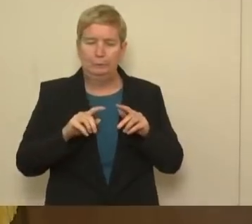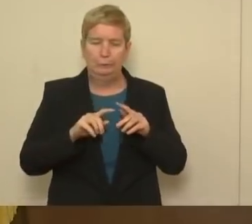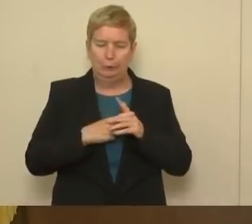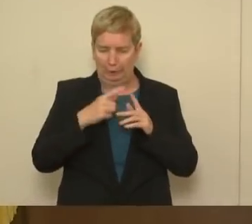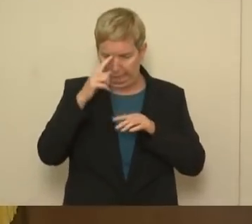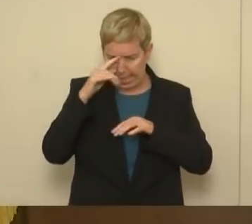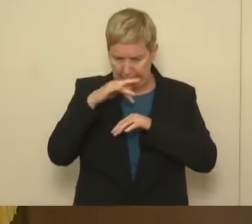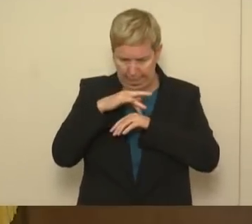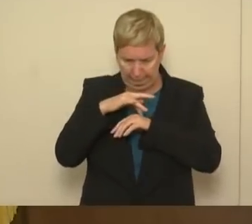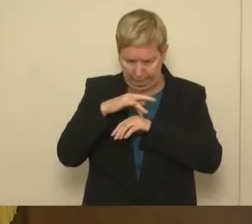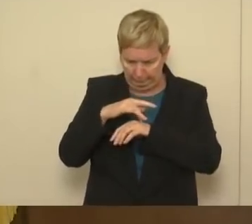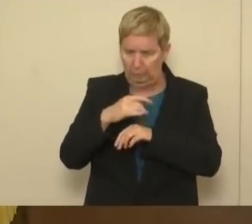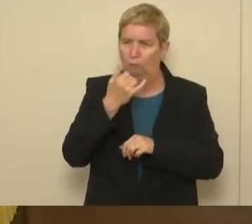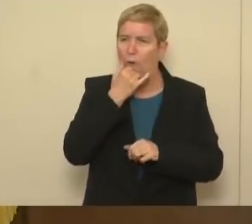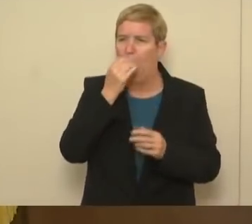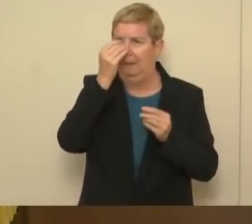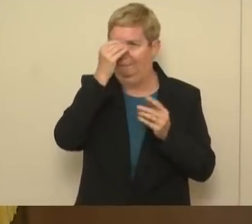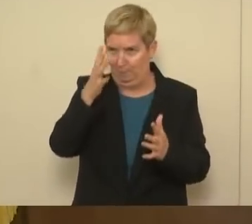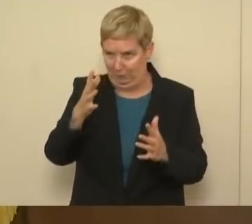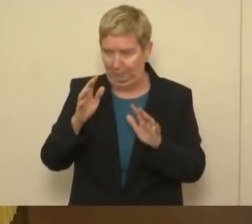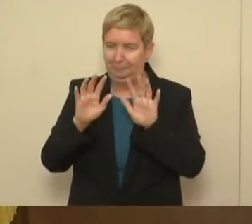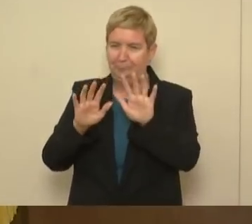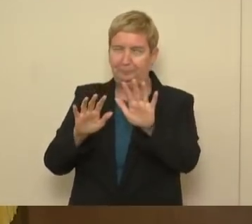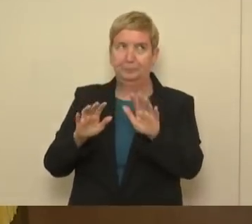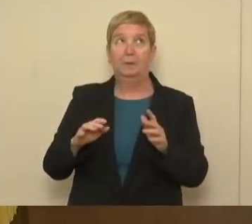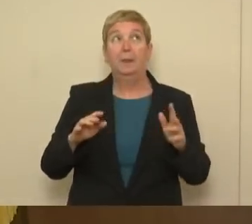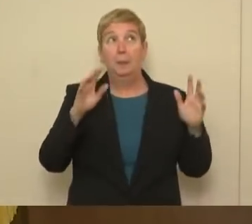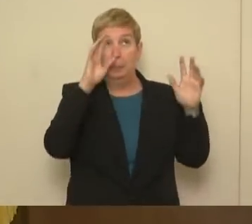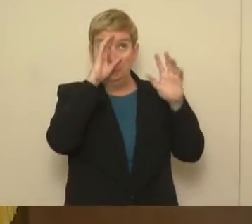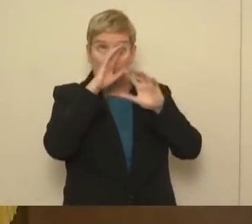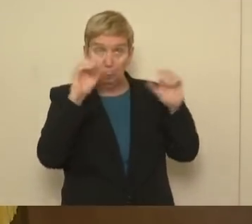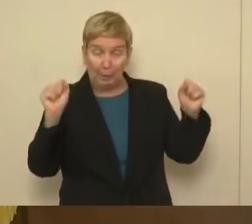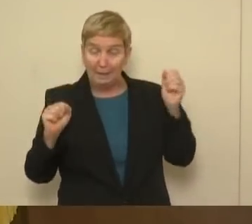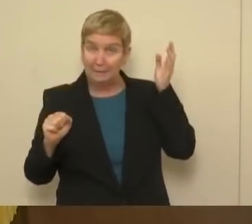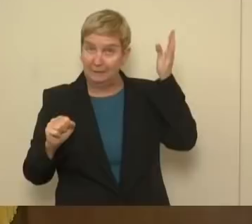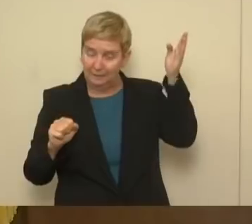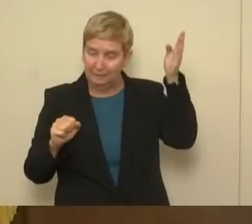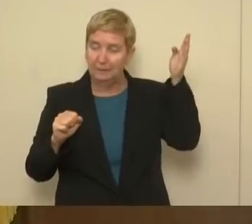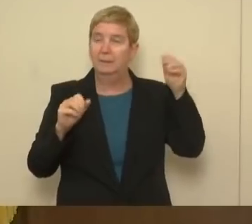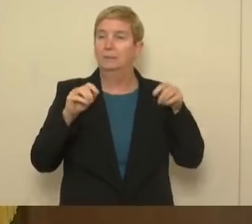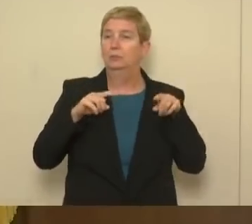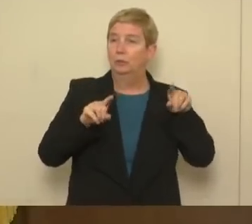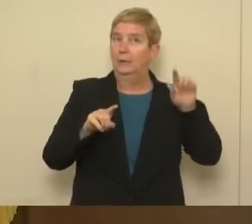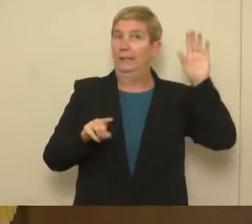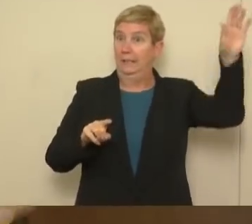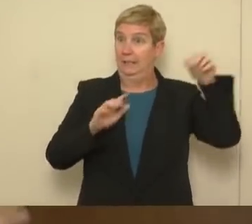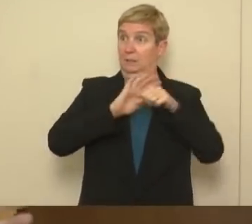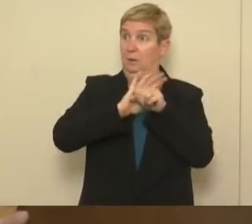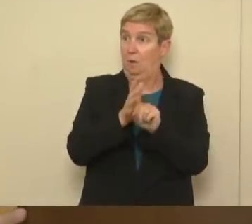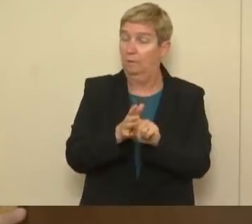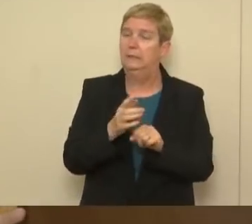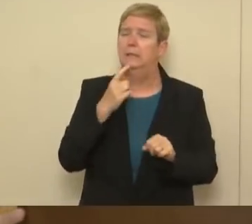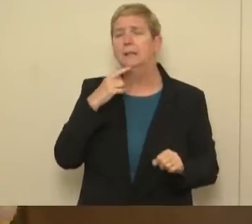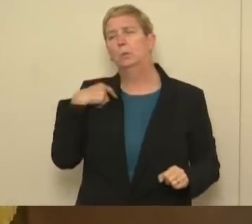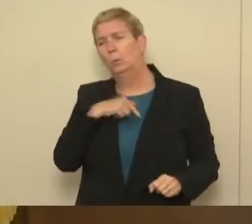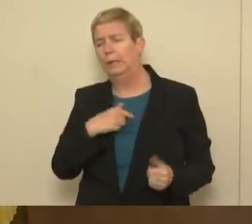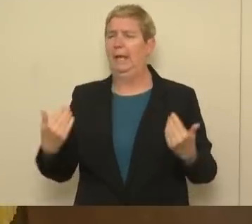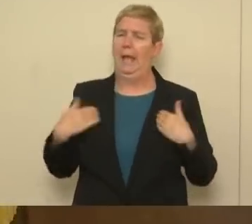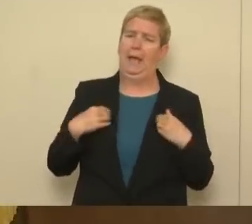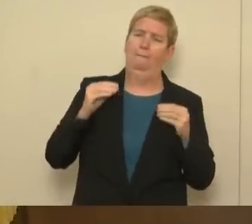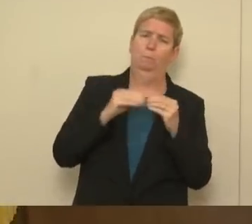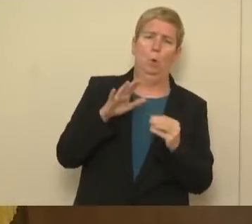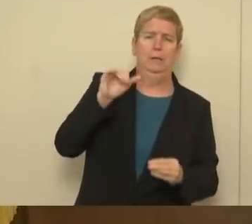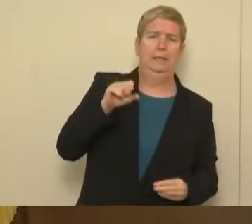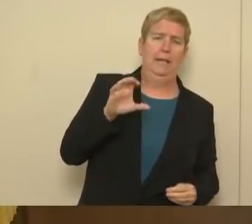correct. So when the president in a COVID briefing says the only reason we have more cases is because